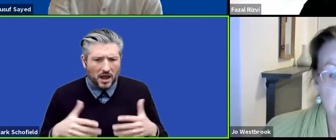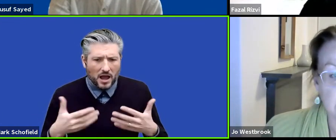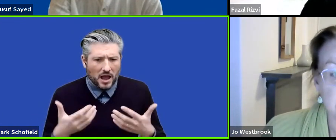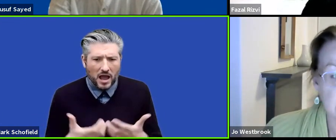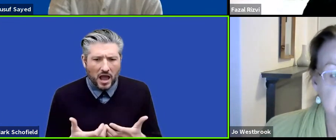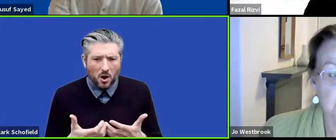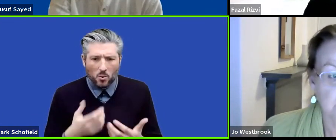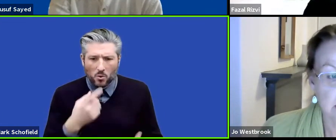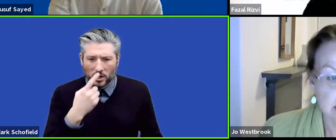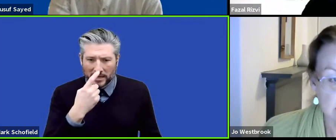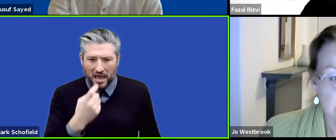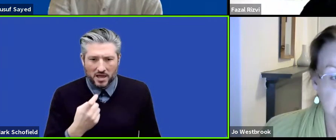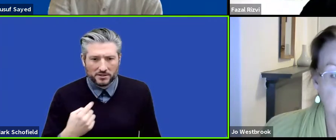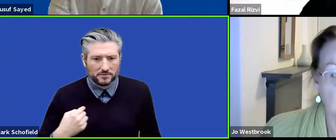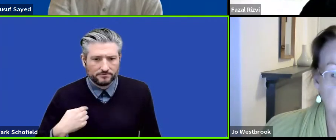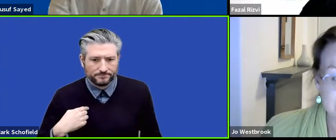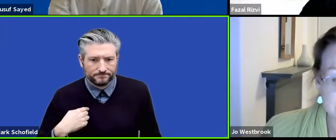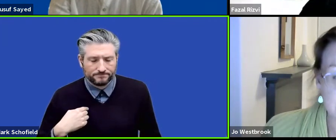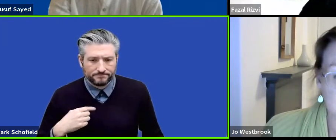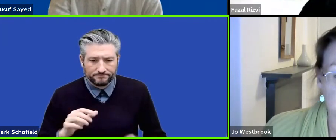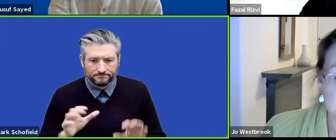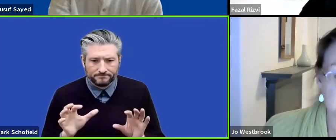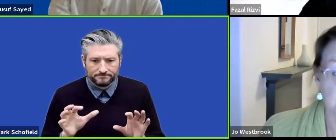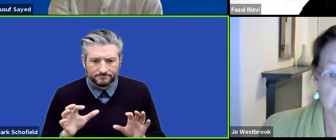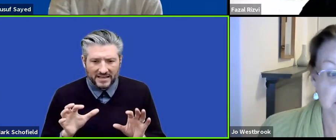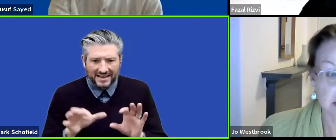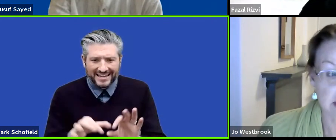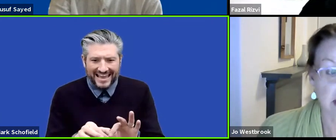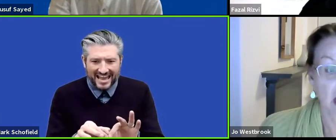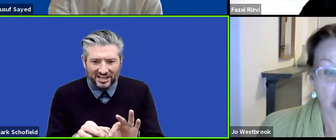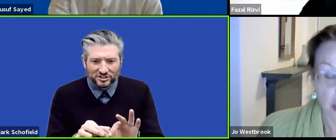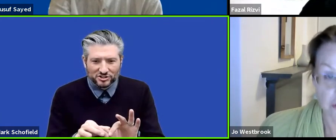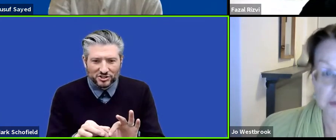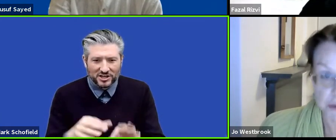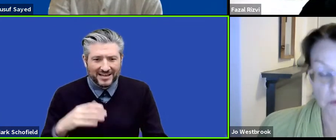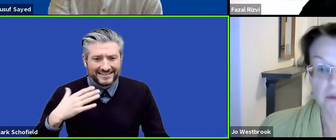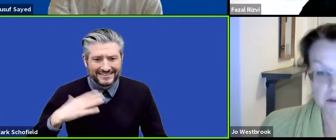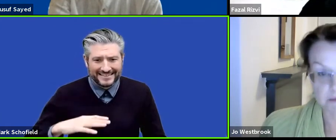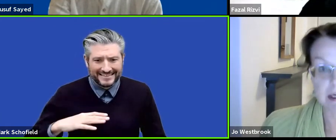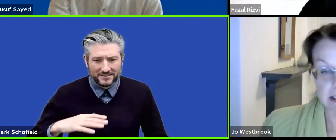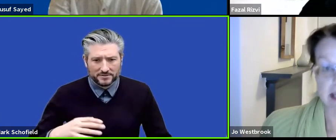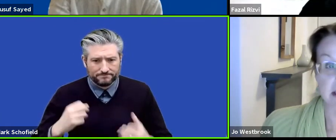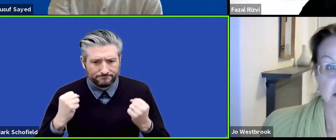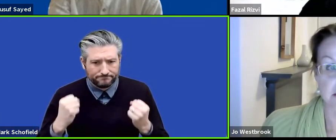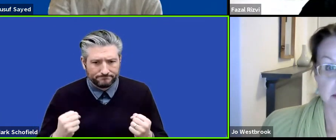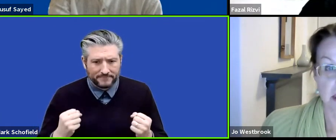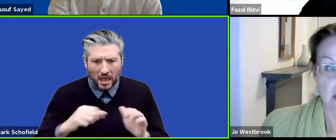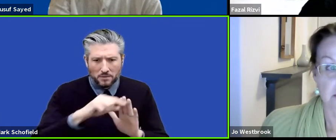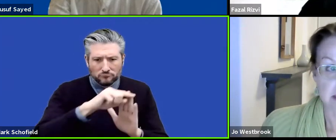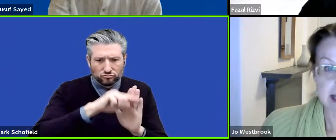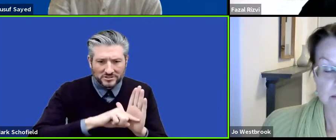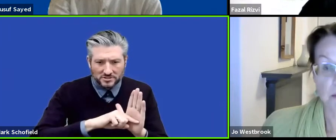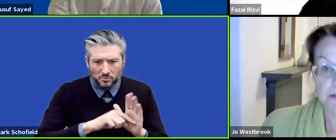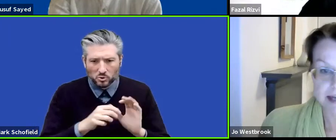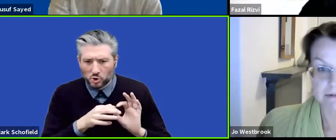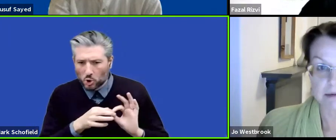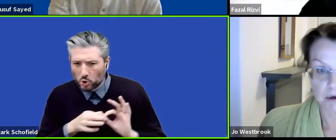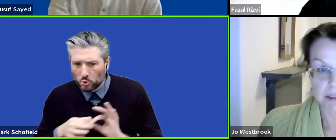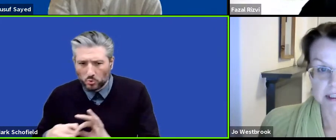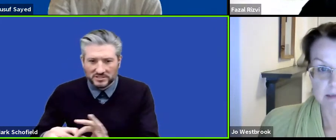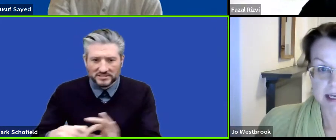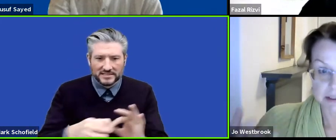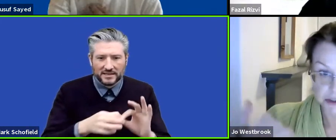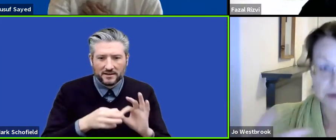can one engage the necessity of maintaining principled unity across all those many sectors that now more than